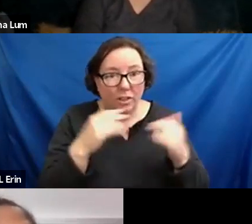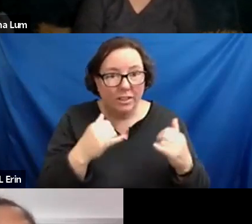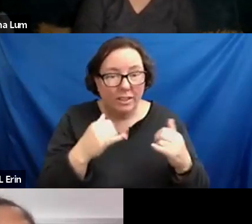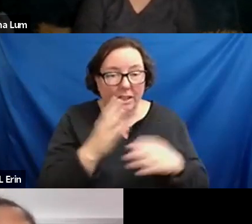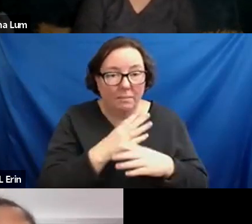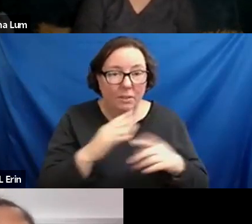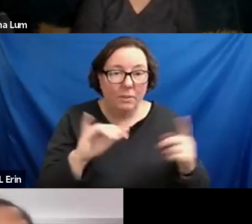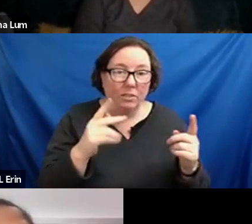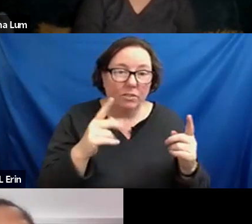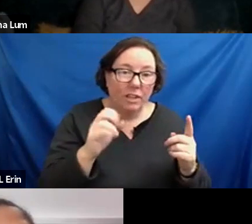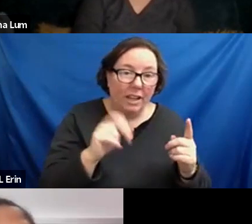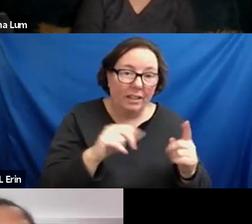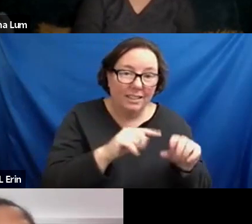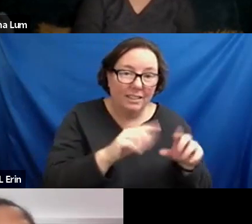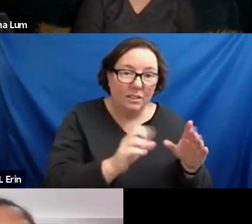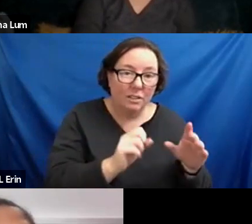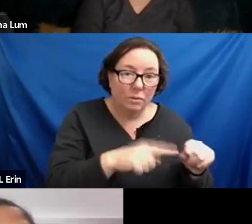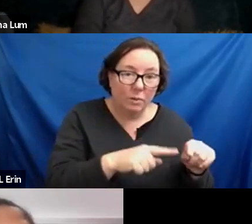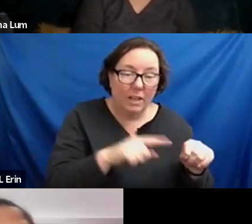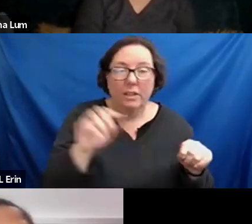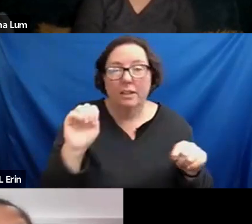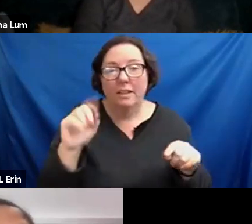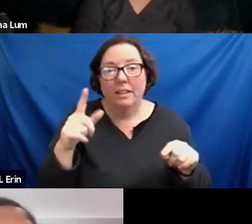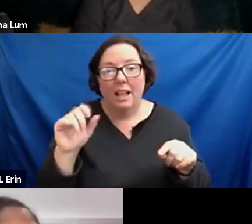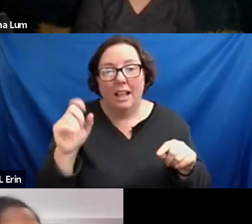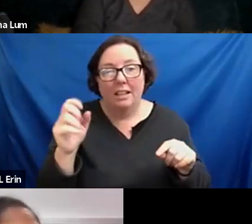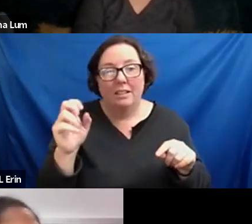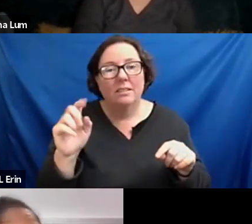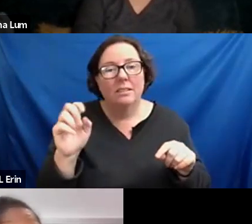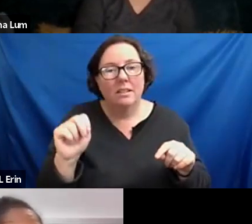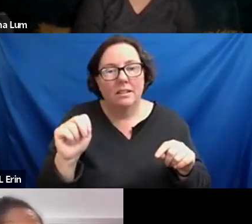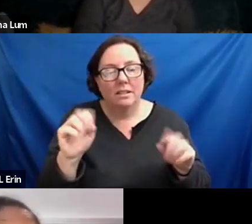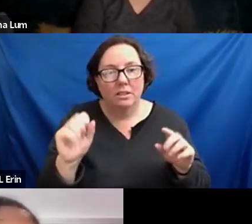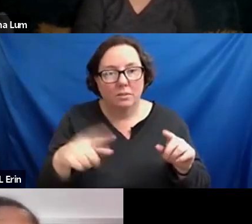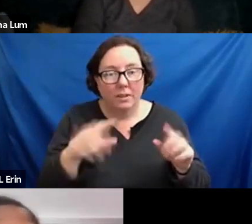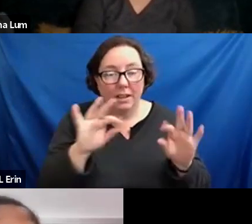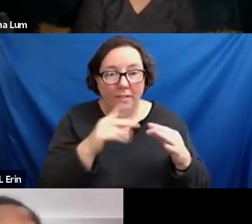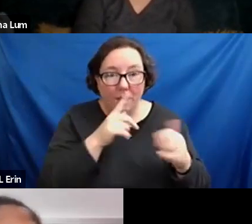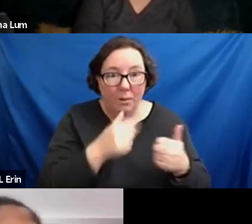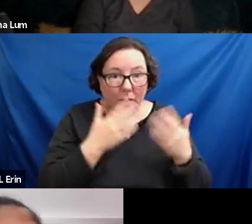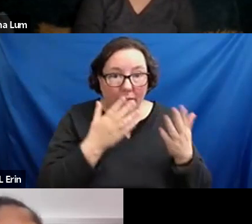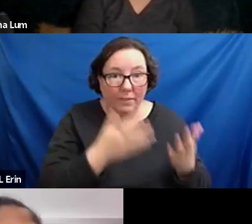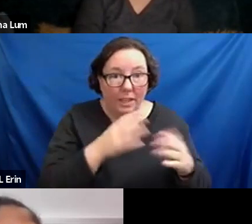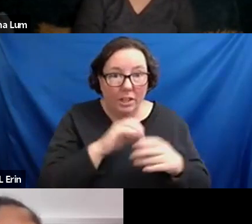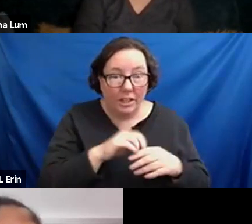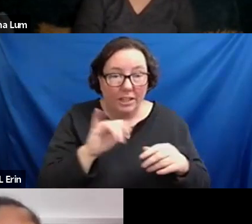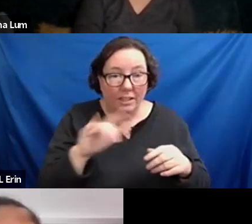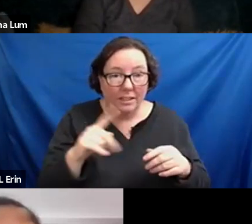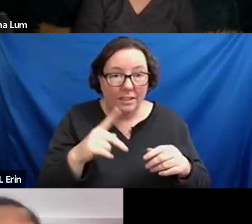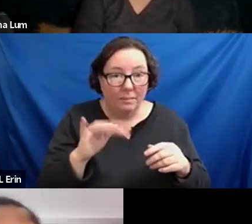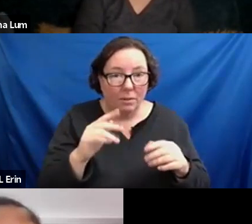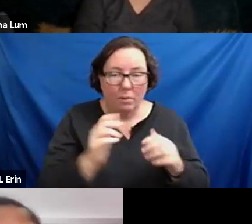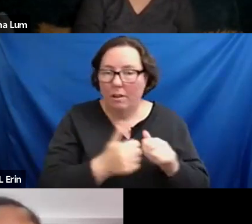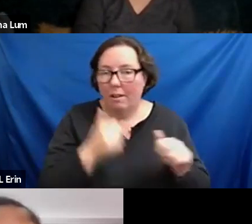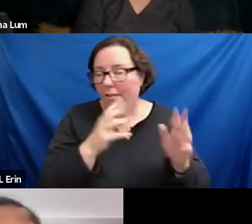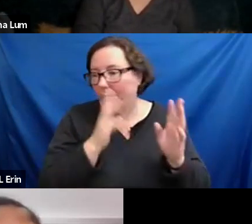between Jackson and Eggleston Squares. Families and kids who live or will live in these units in this zip code may be left behind by